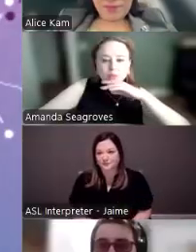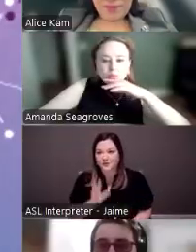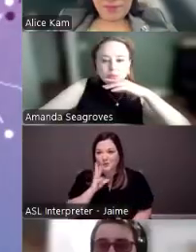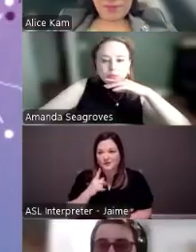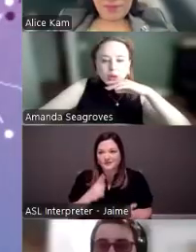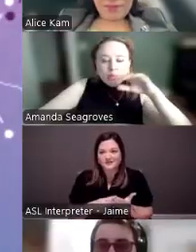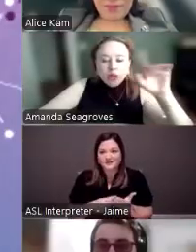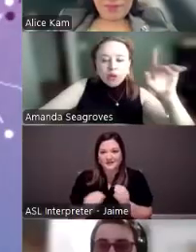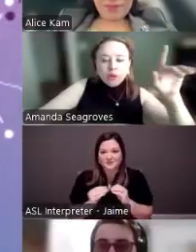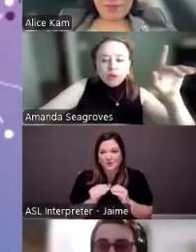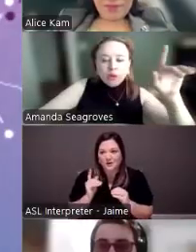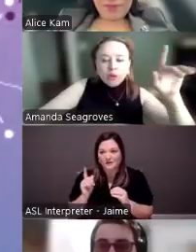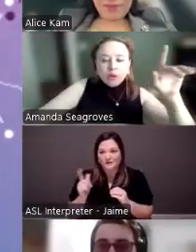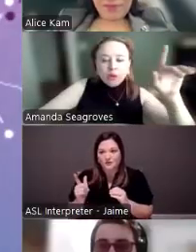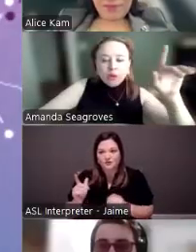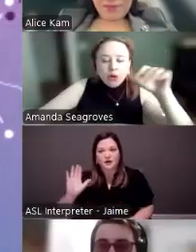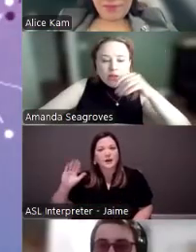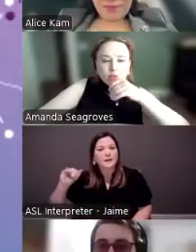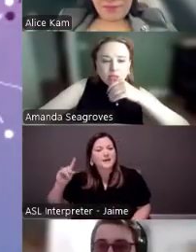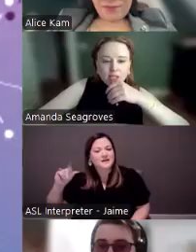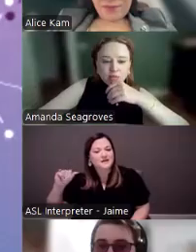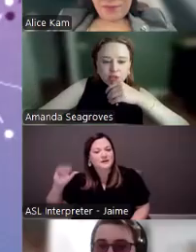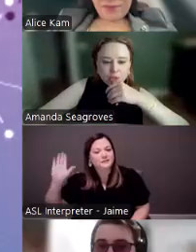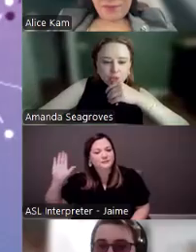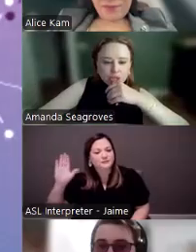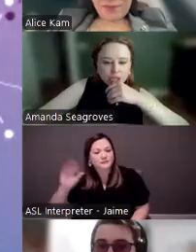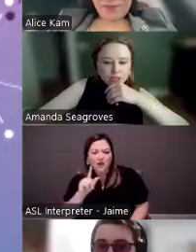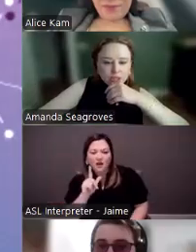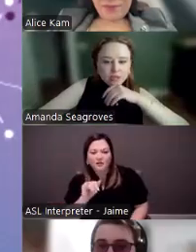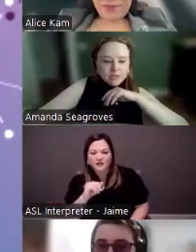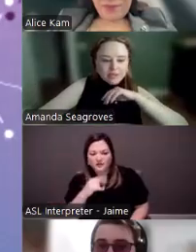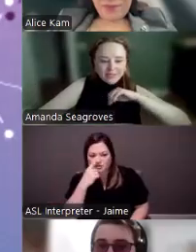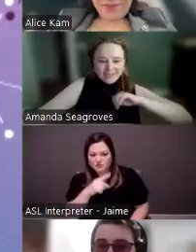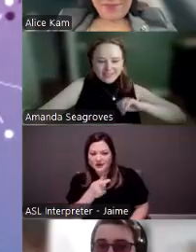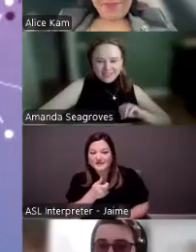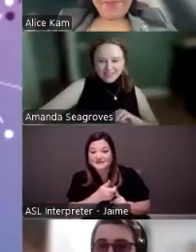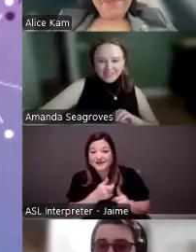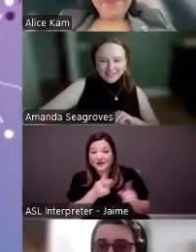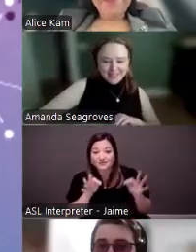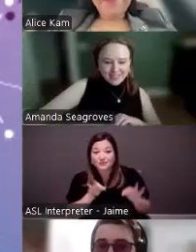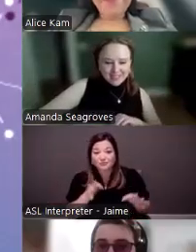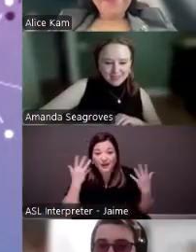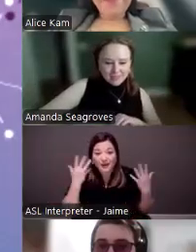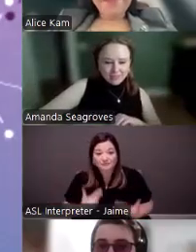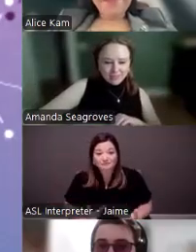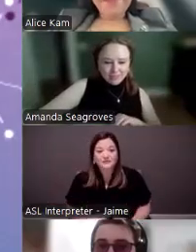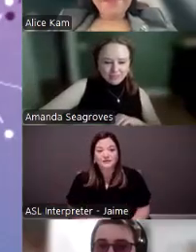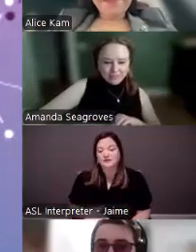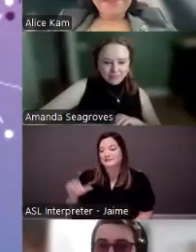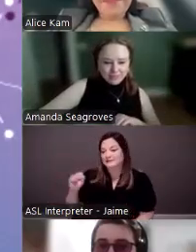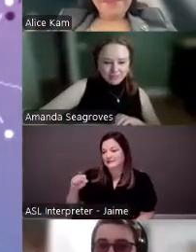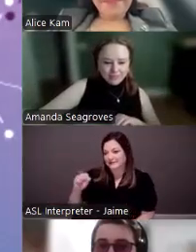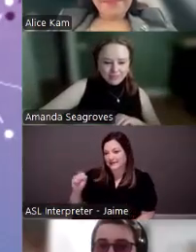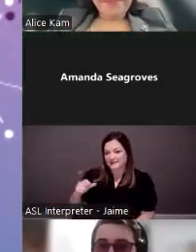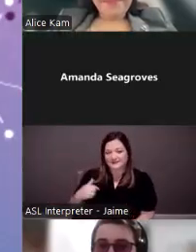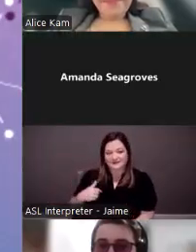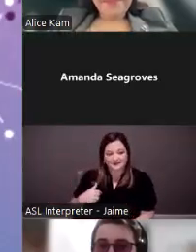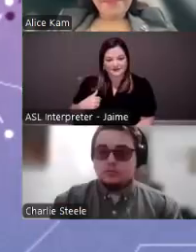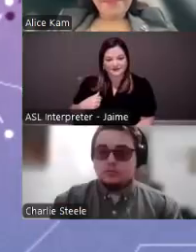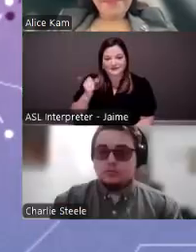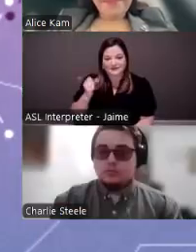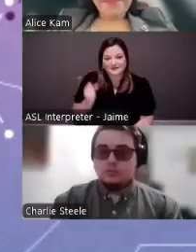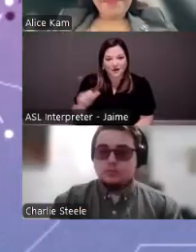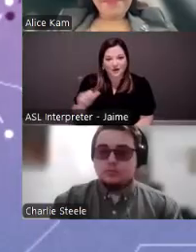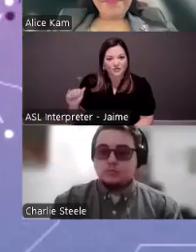move on. Really Let's quickly, Ali, can you do a self-description? Oh yes, yes. I am a South